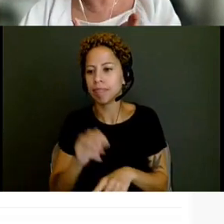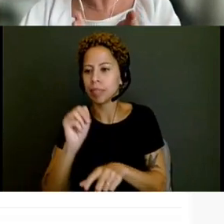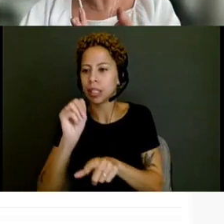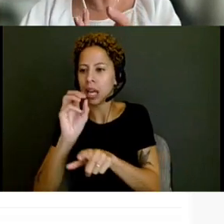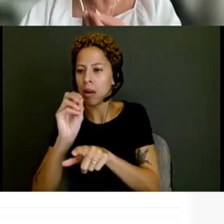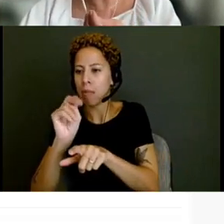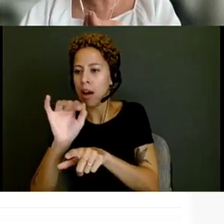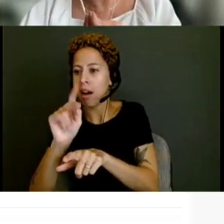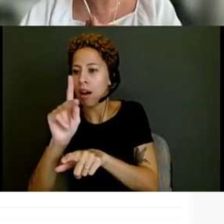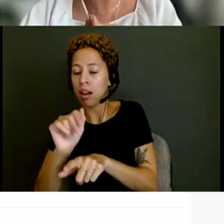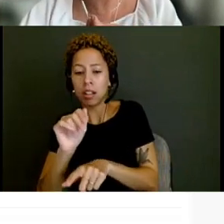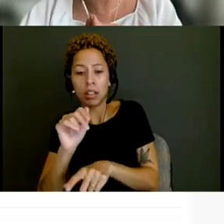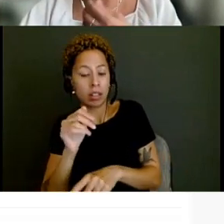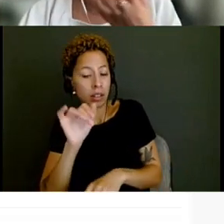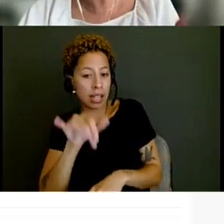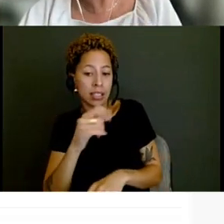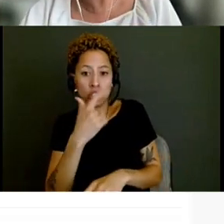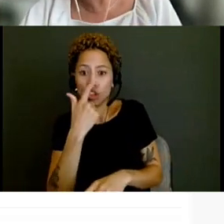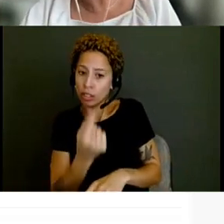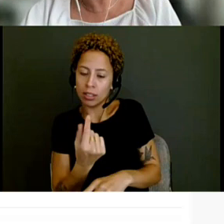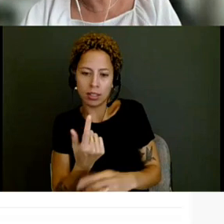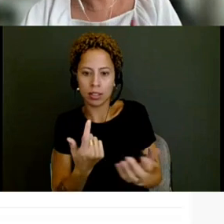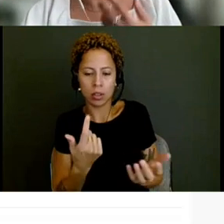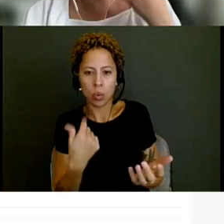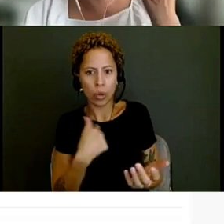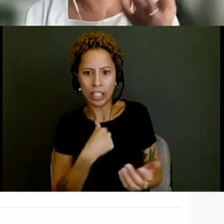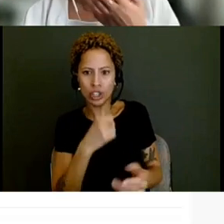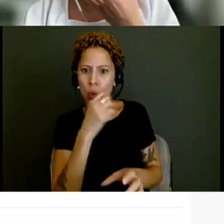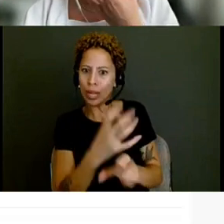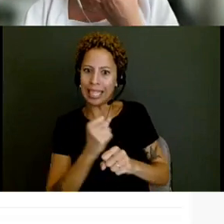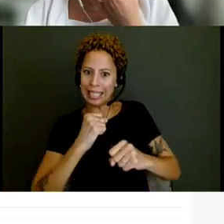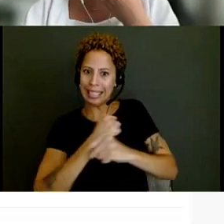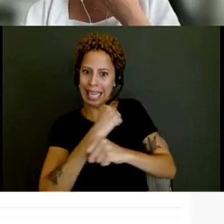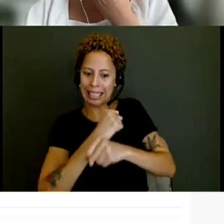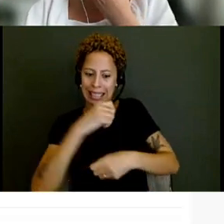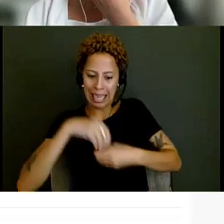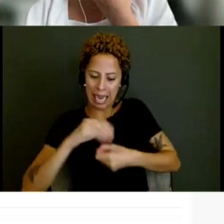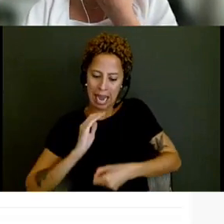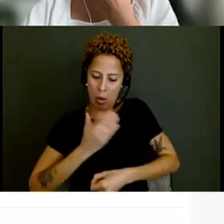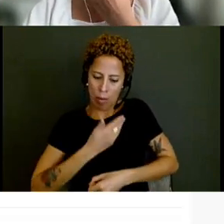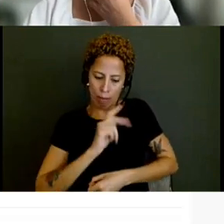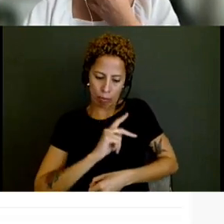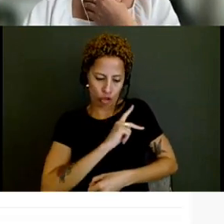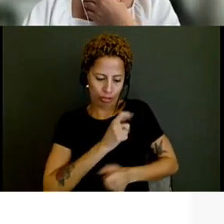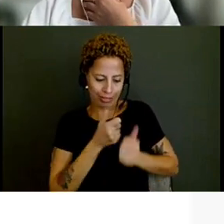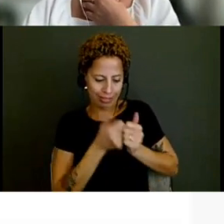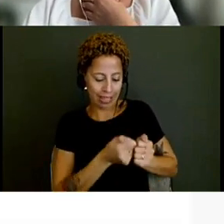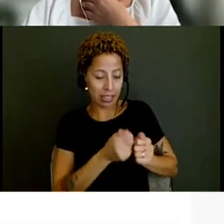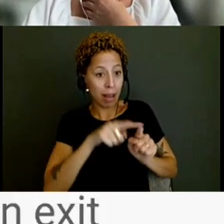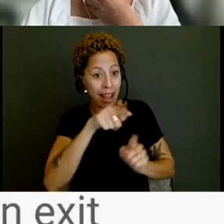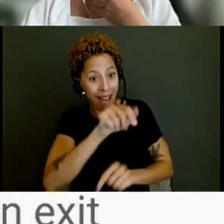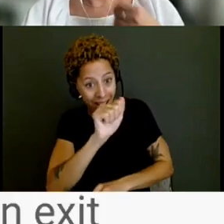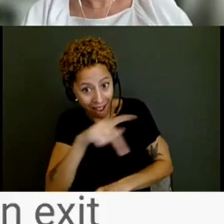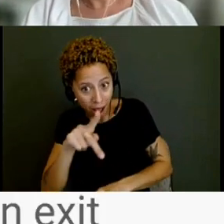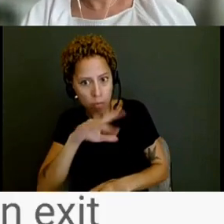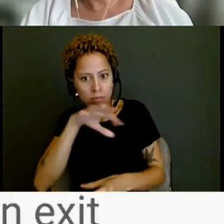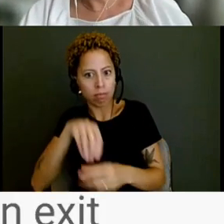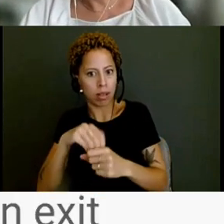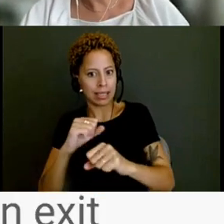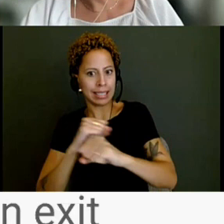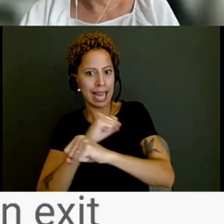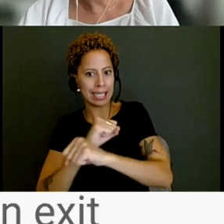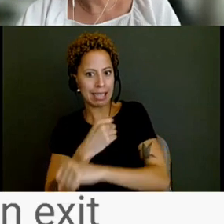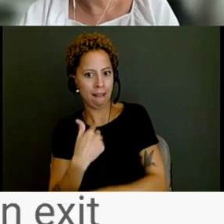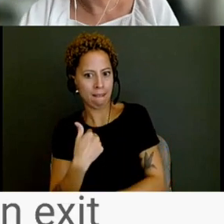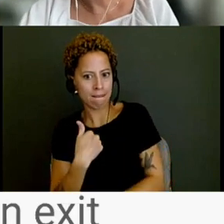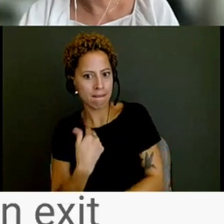using our own text messaging tools. We don't get the stats, right? Here you're actually seeing stats as well. Yeah, it is very. When you asked me,